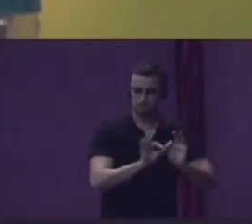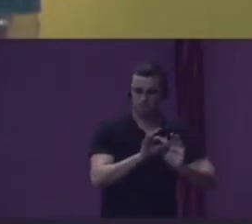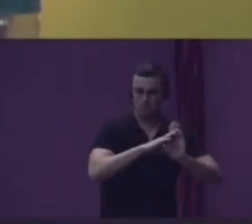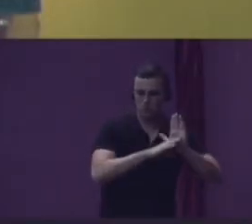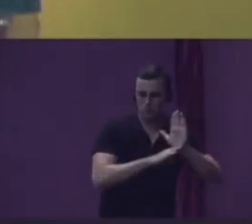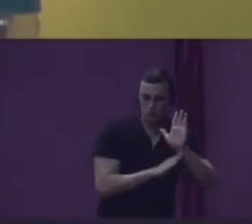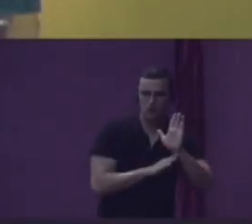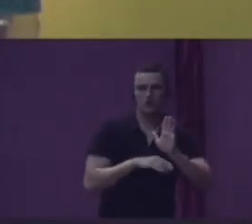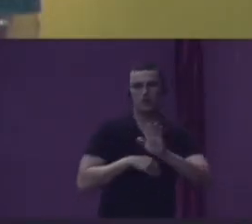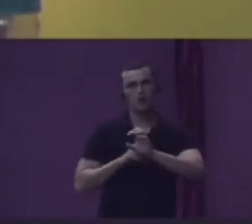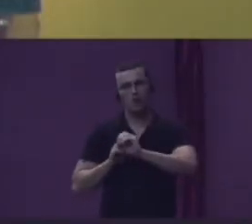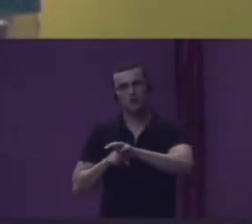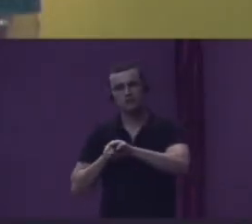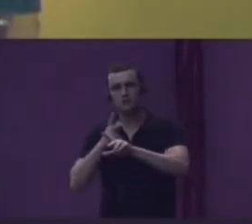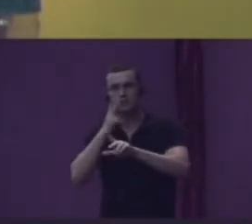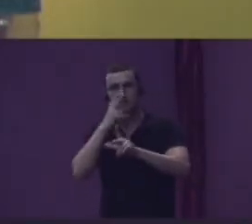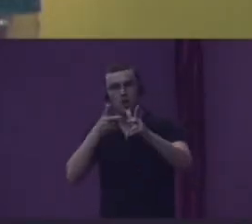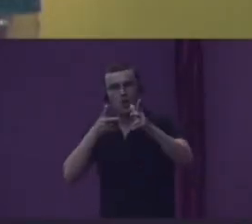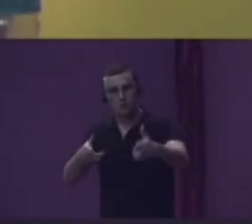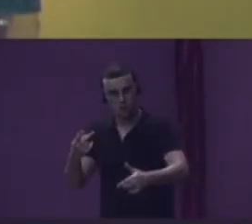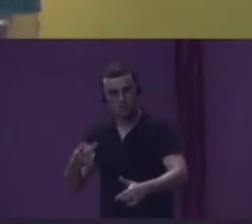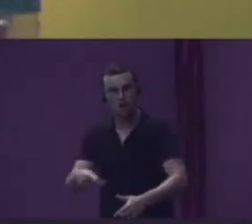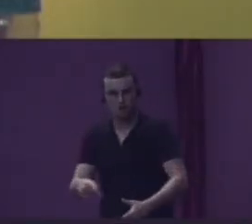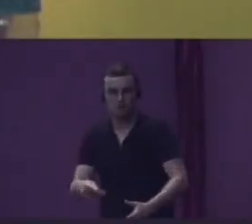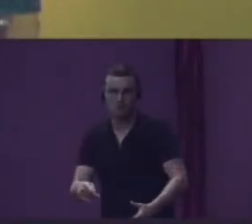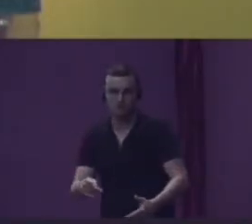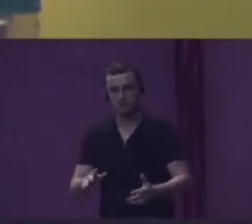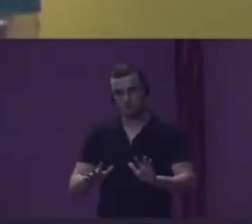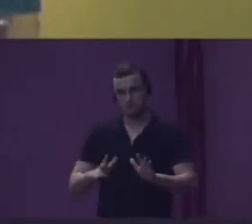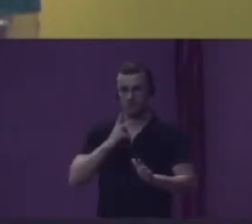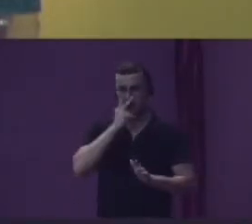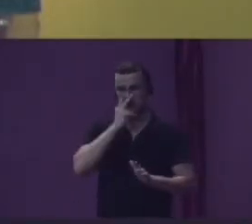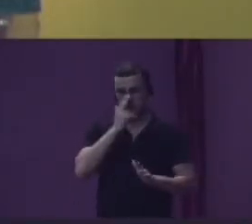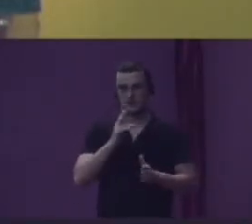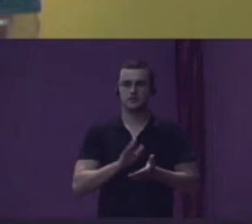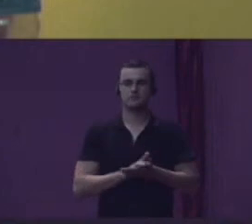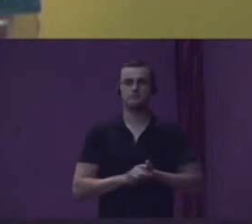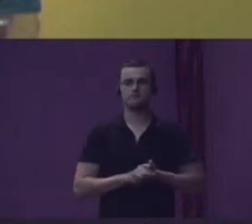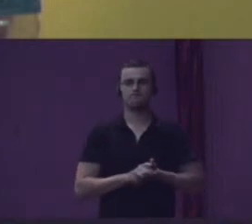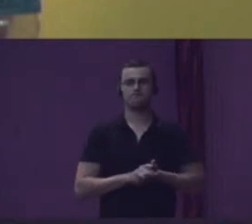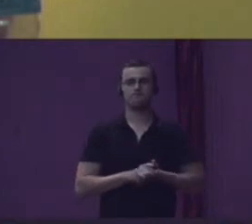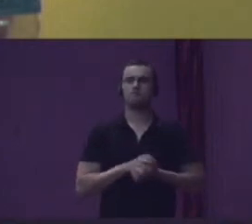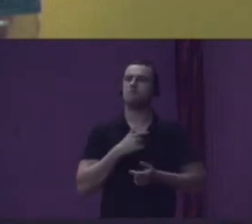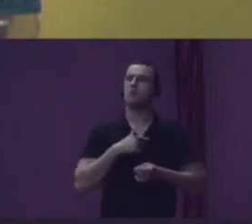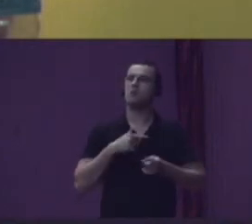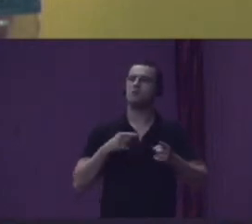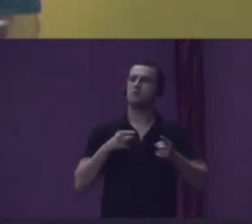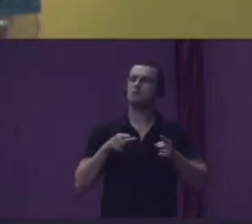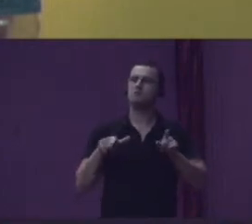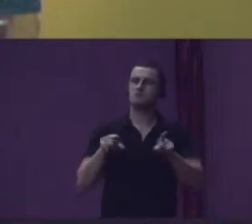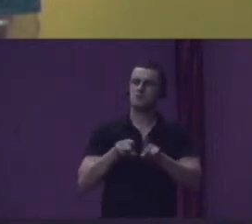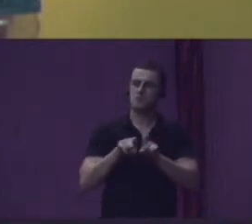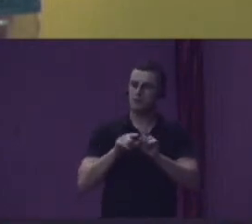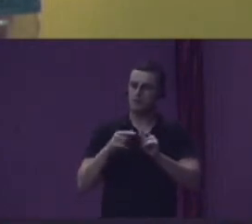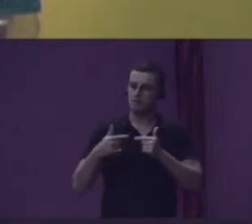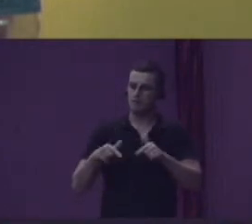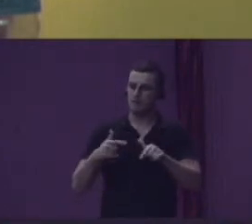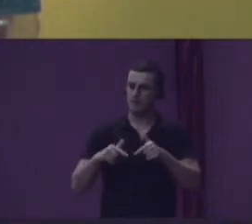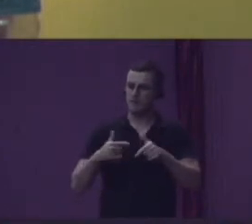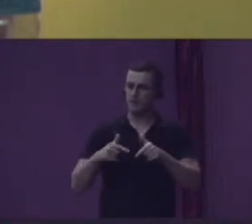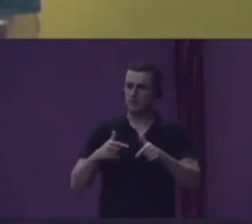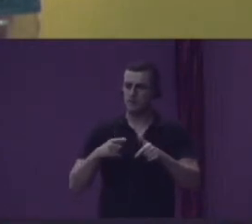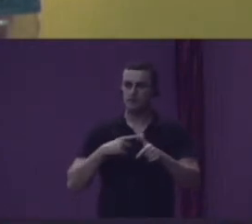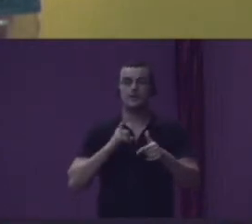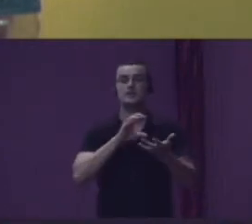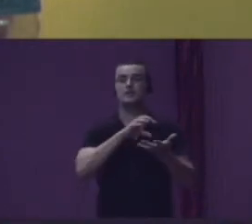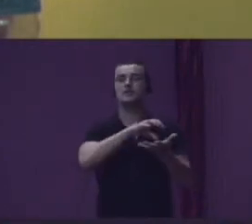city, and I also worked in a natural birth center. I became very interested at that time in the relationship